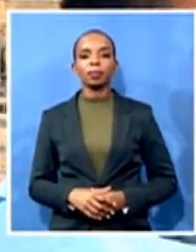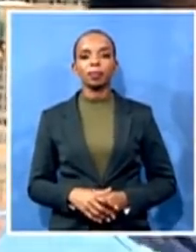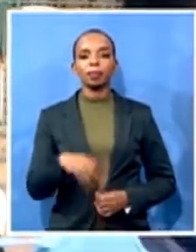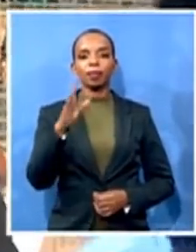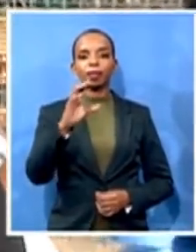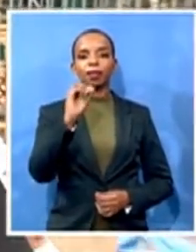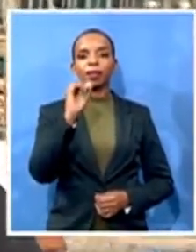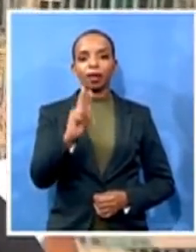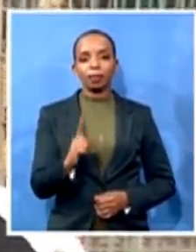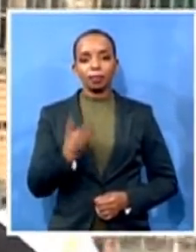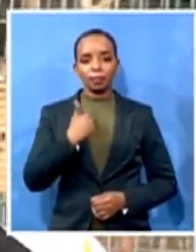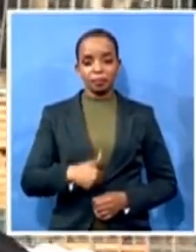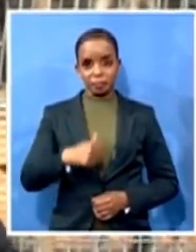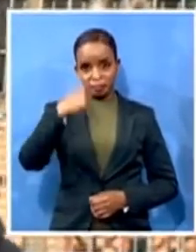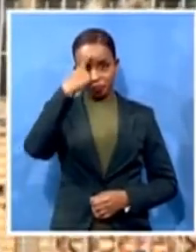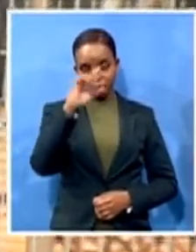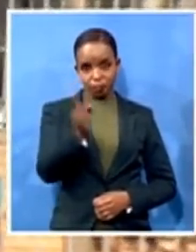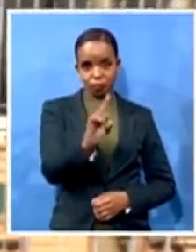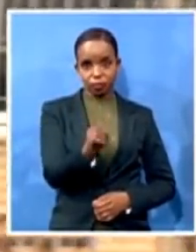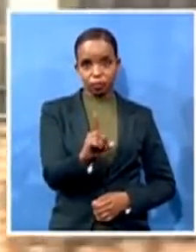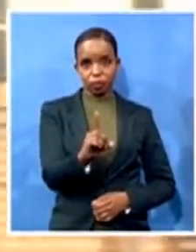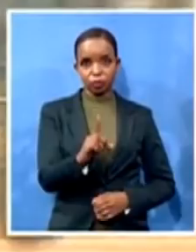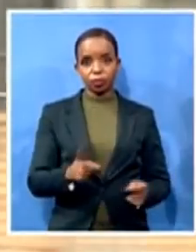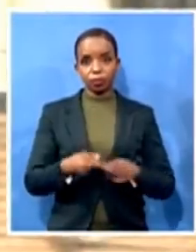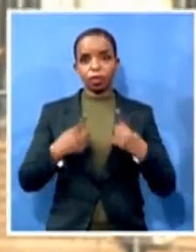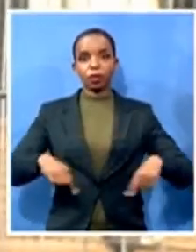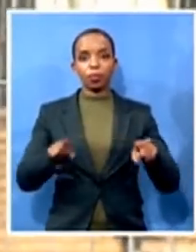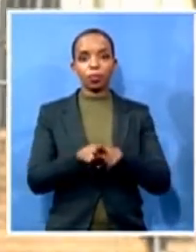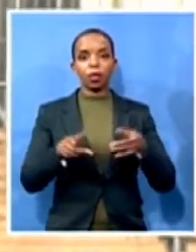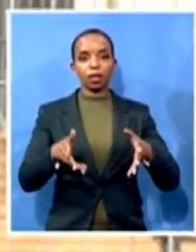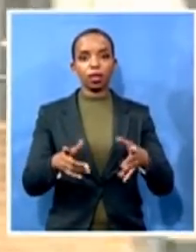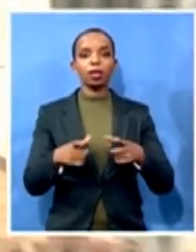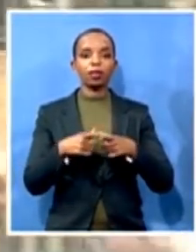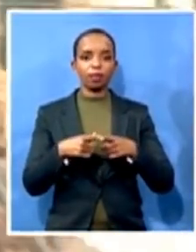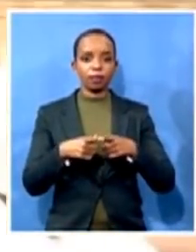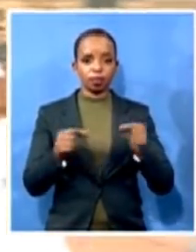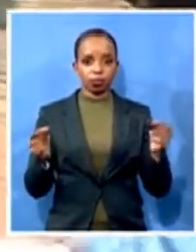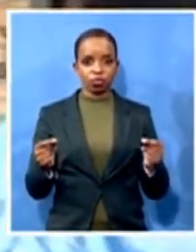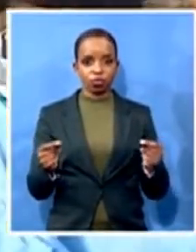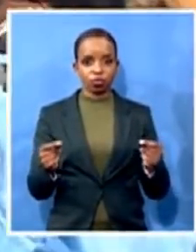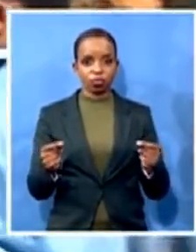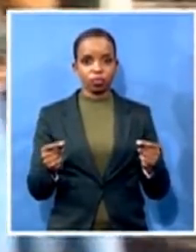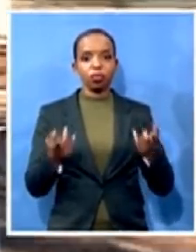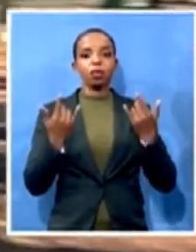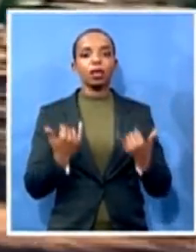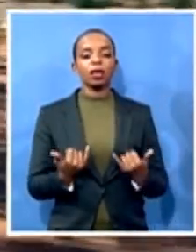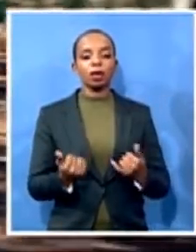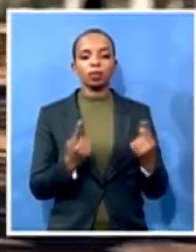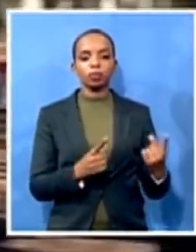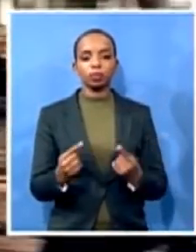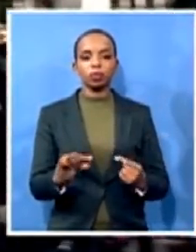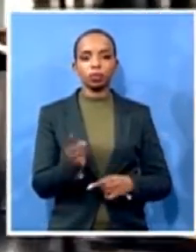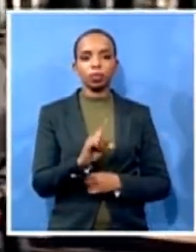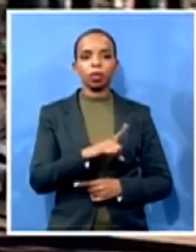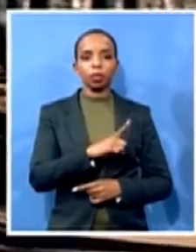we are done. What we're going to do now is that, because I think you've heard a little bit from the CEO explaining some of the things